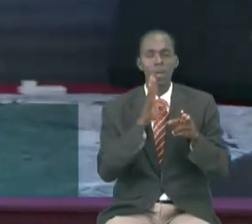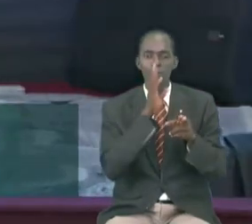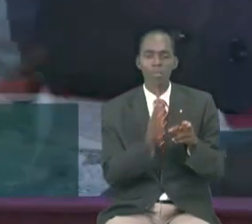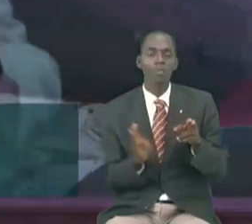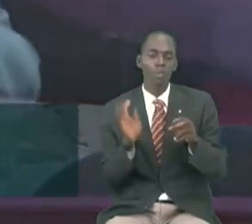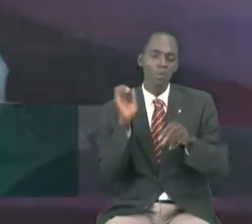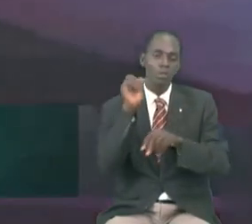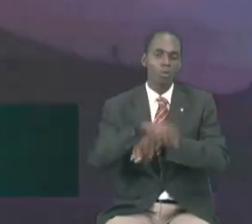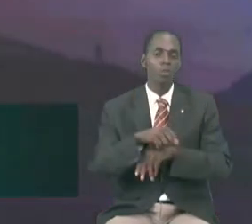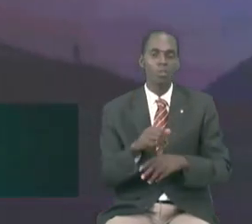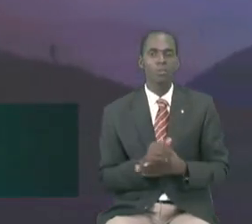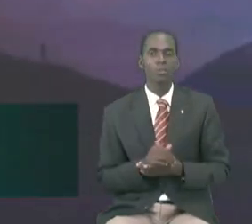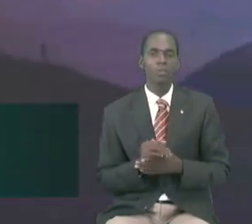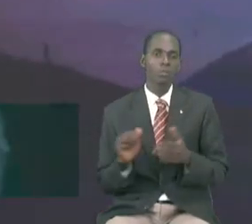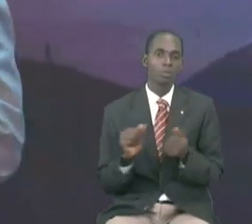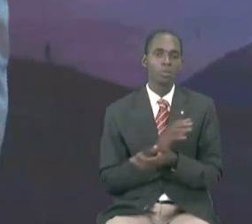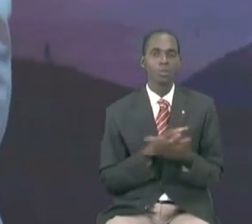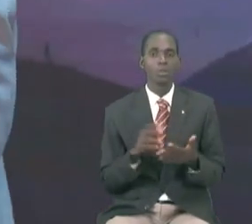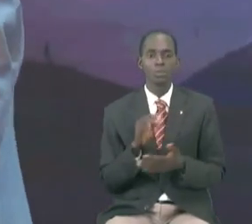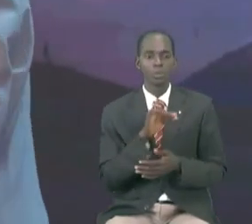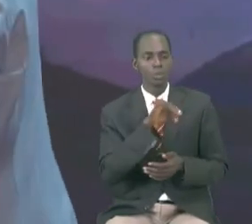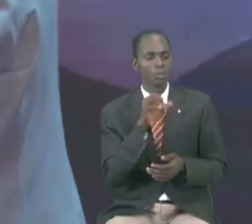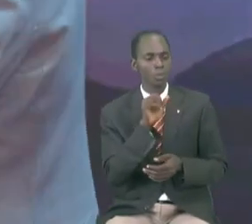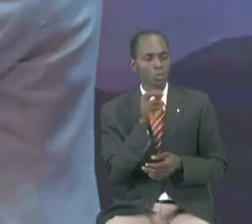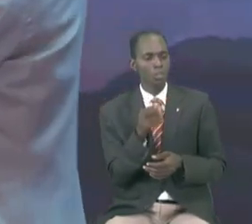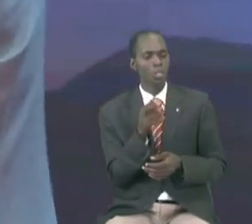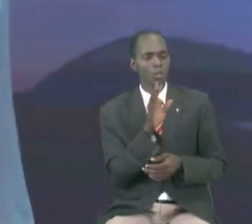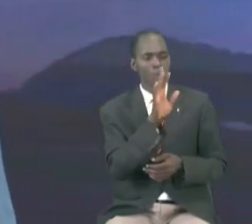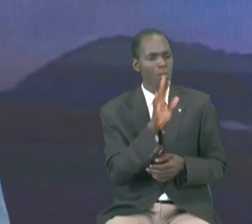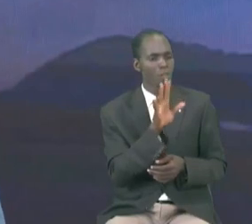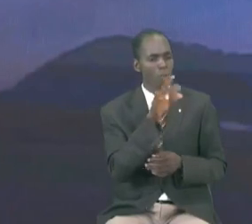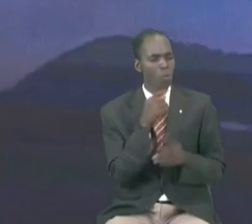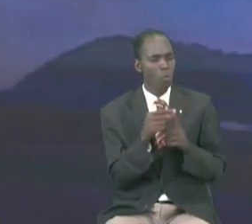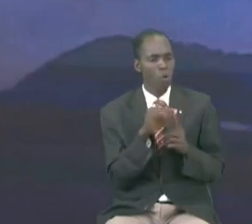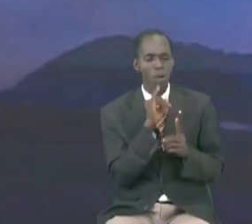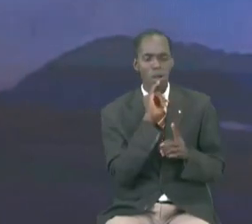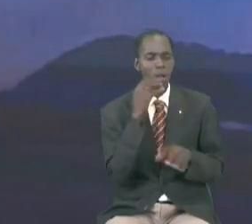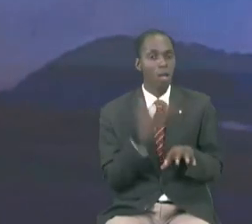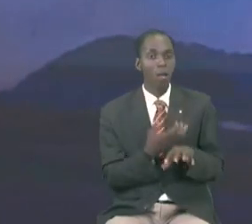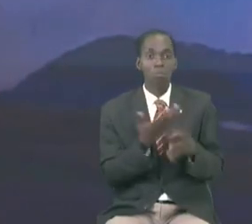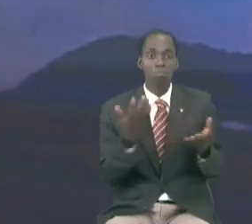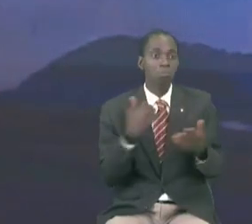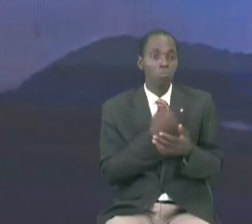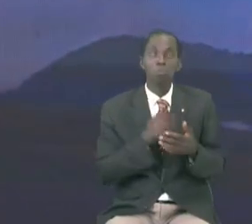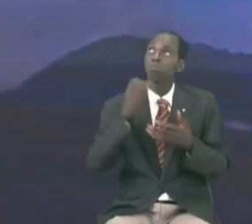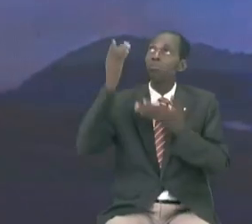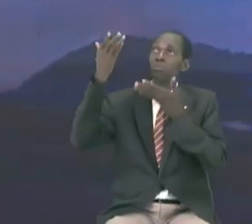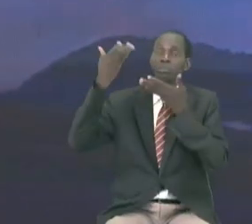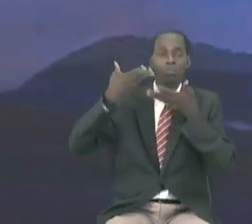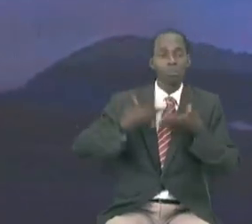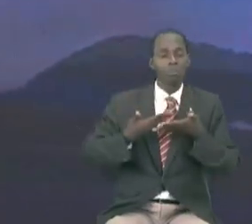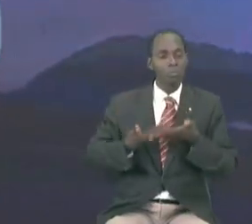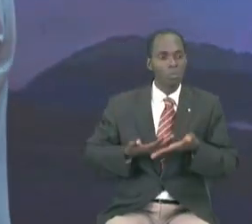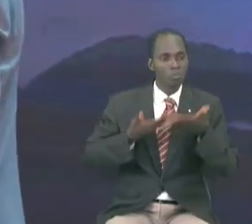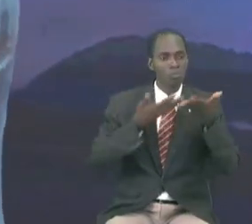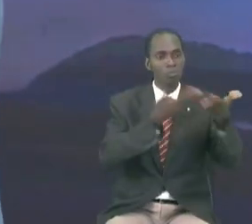to say to Nineveh. Jonah, that's not expected. I don't know about that. That's what